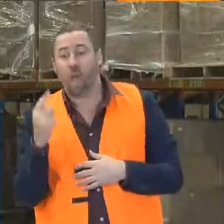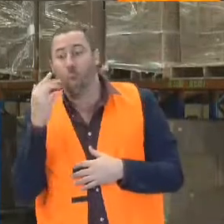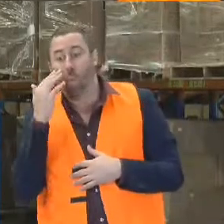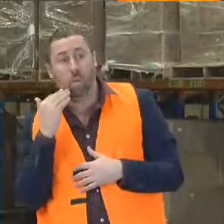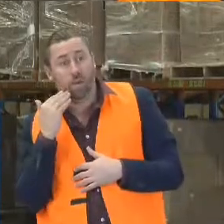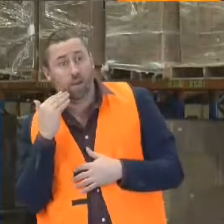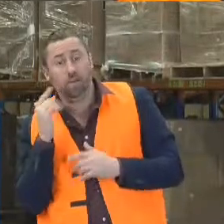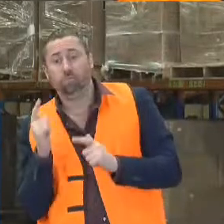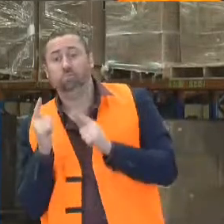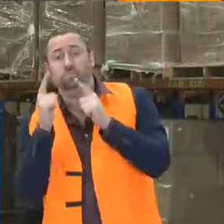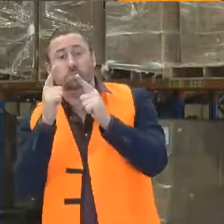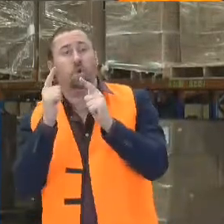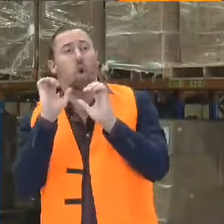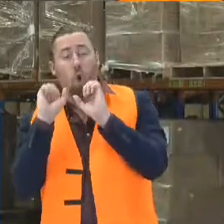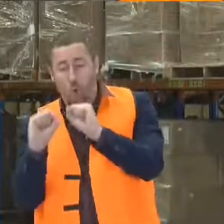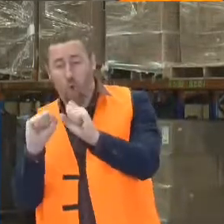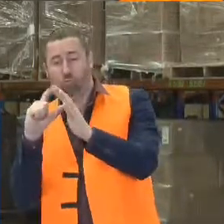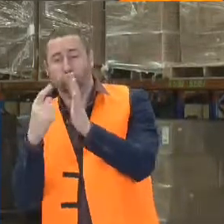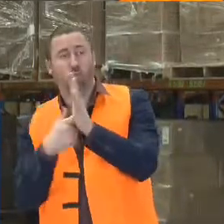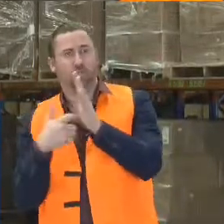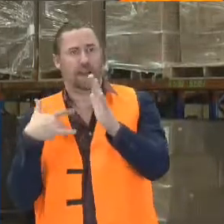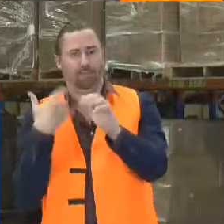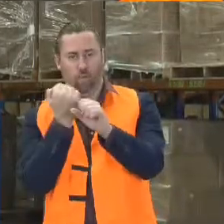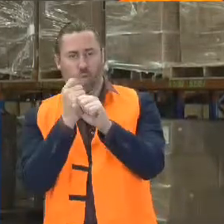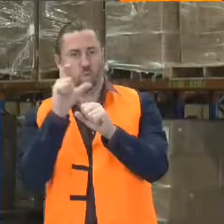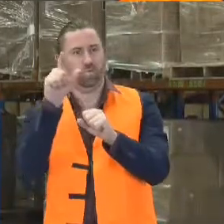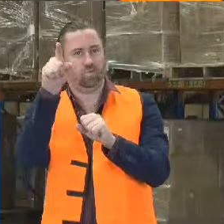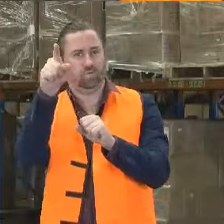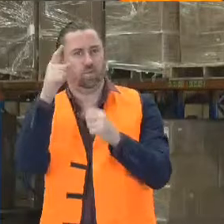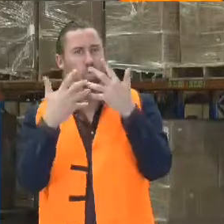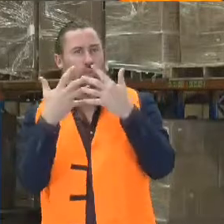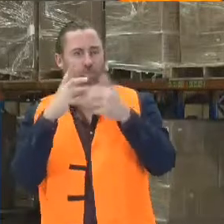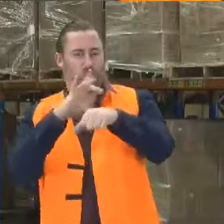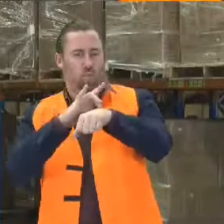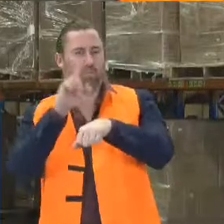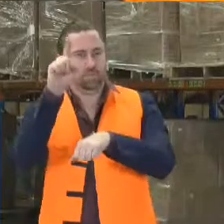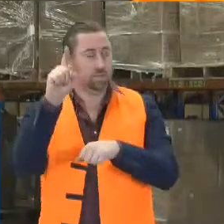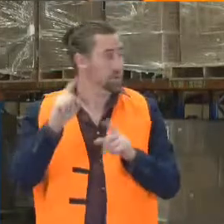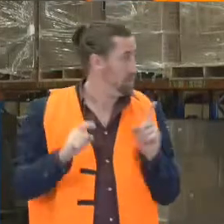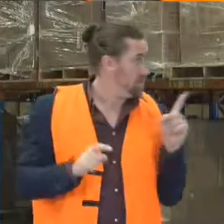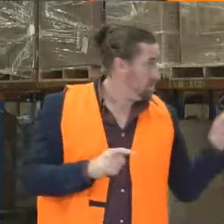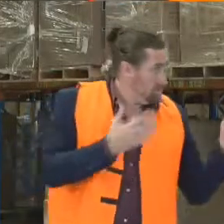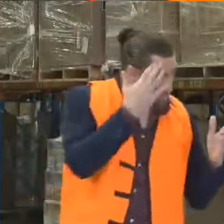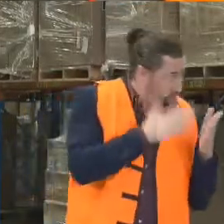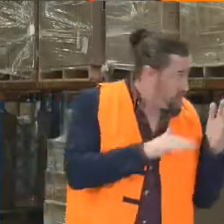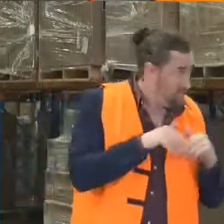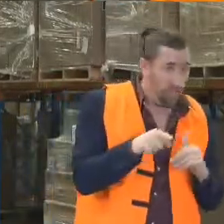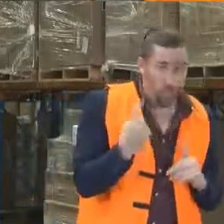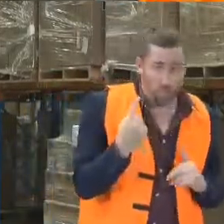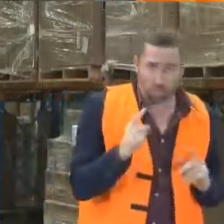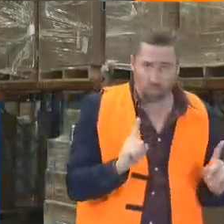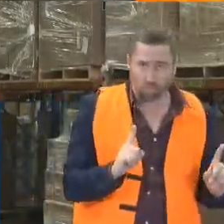I don't know the specifics of that case. I'm happy to ask Dr. Young to get more details for you. Do you have any details on that, Lane?